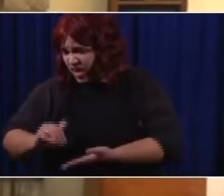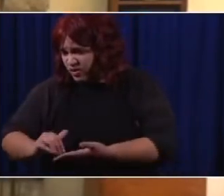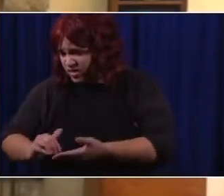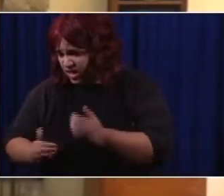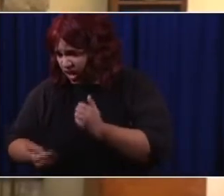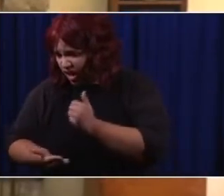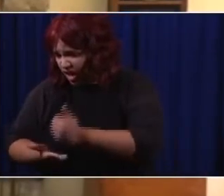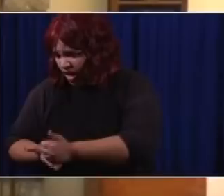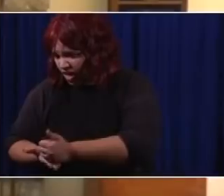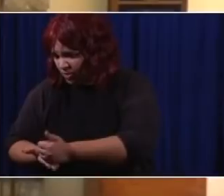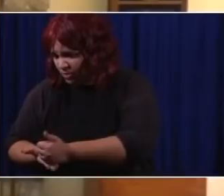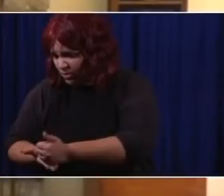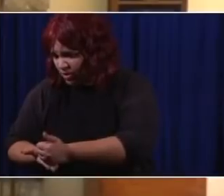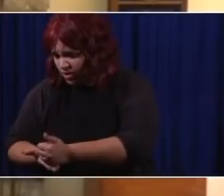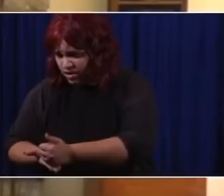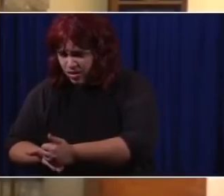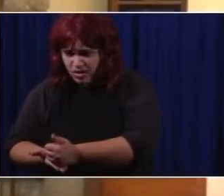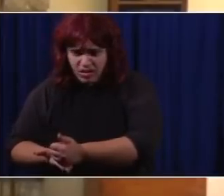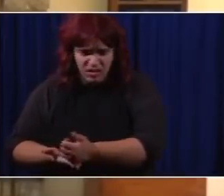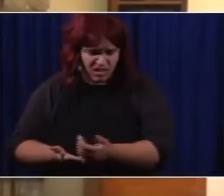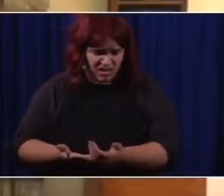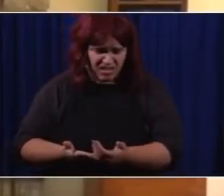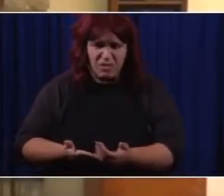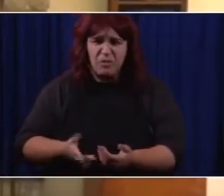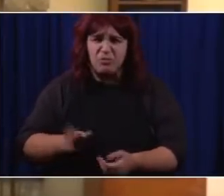doesn't sound like a lot of hope.